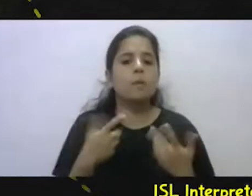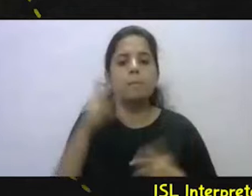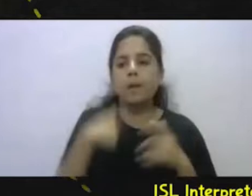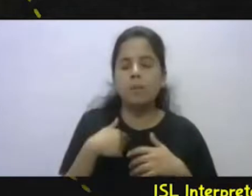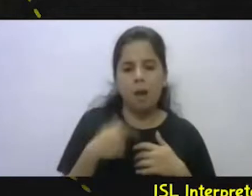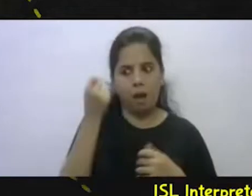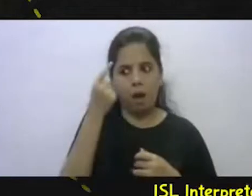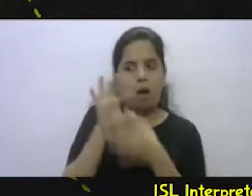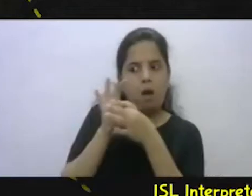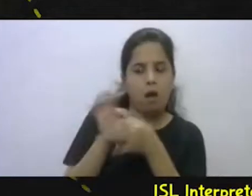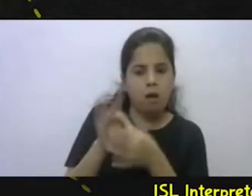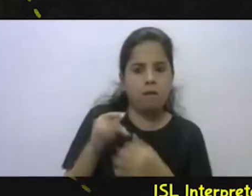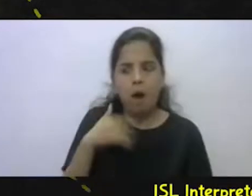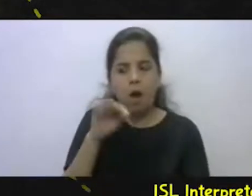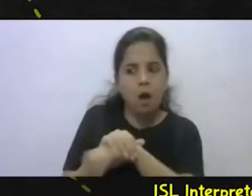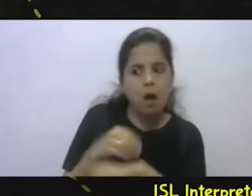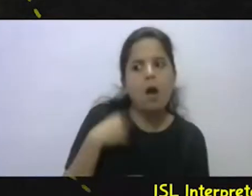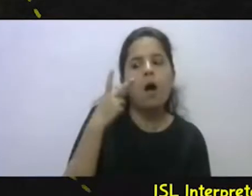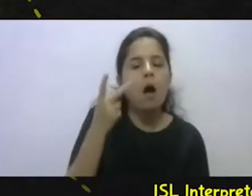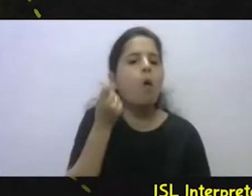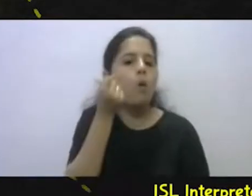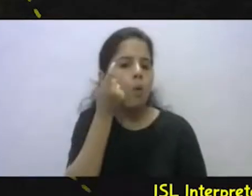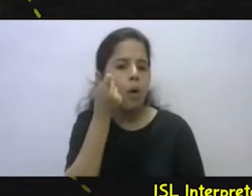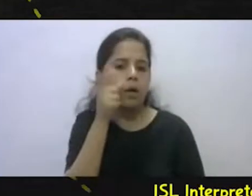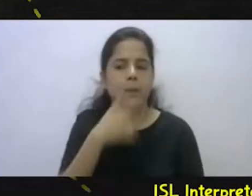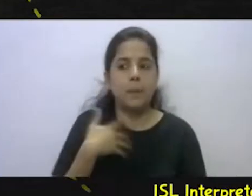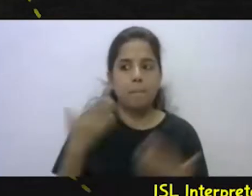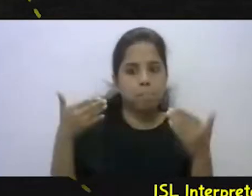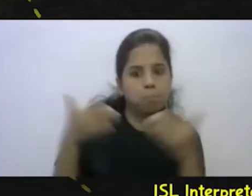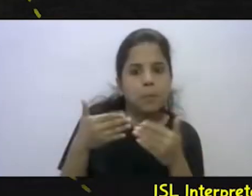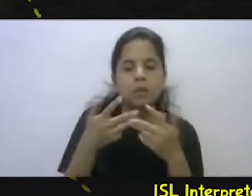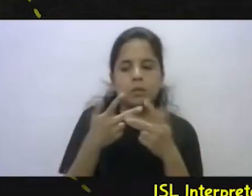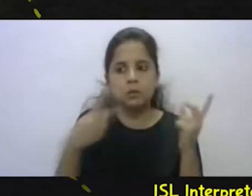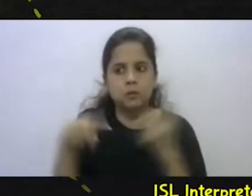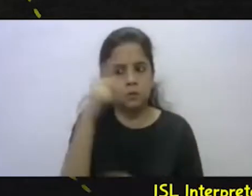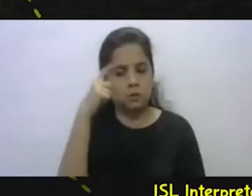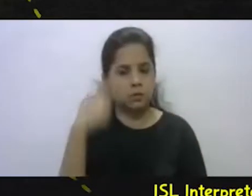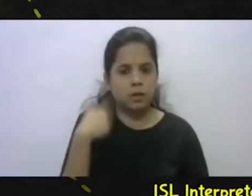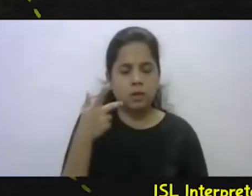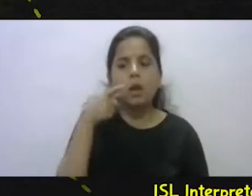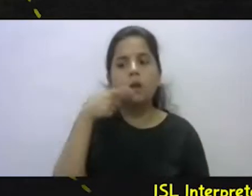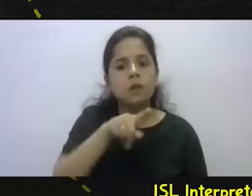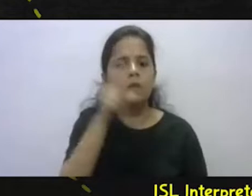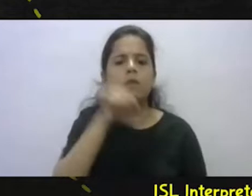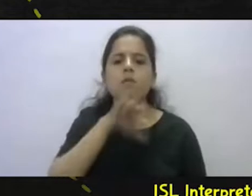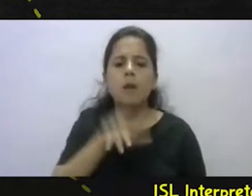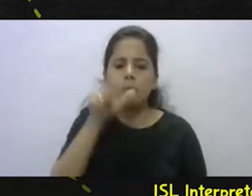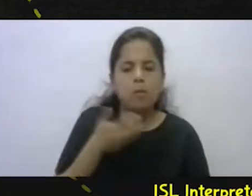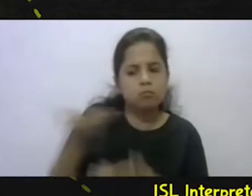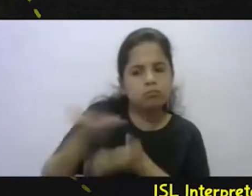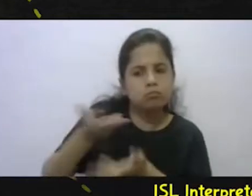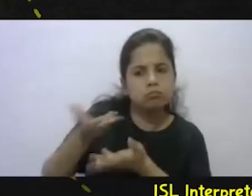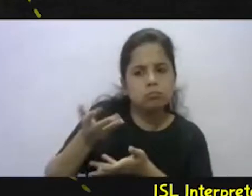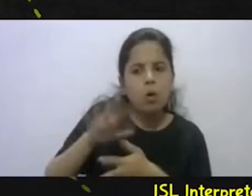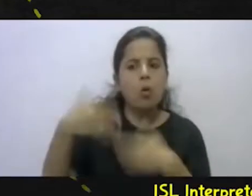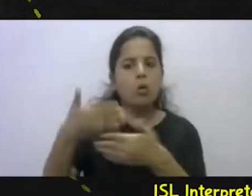them, when you identify with them, when you talk to them, when you meet them, when you spend time with a young person or the